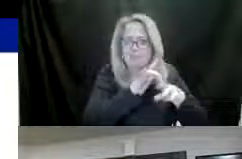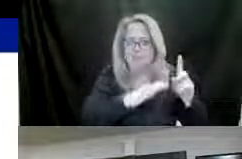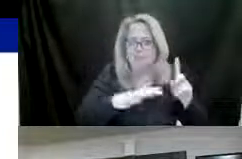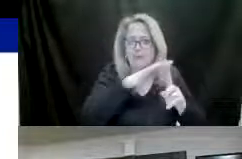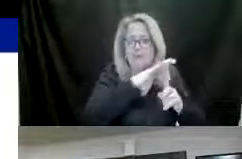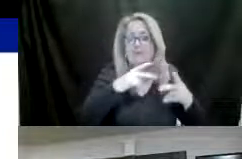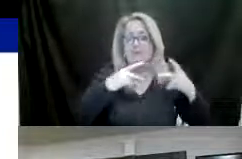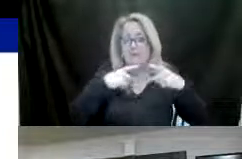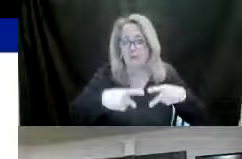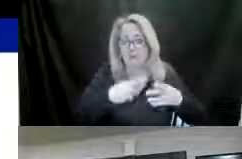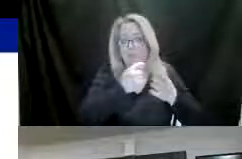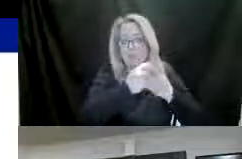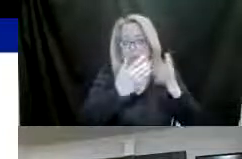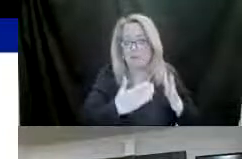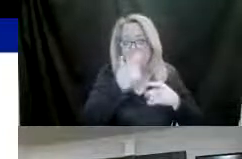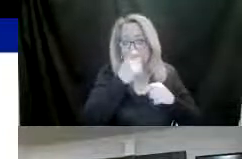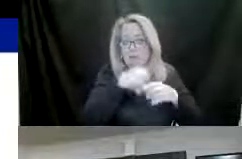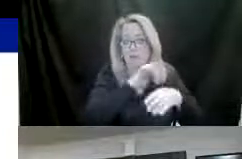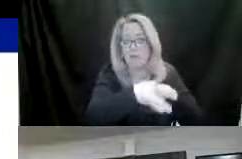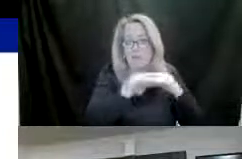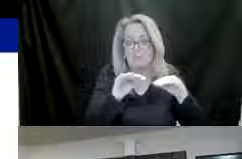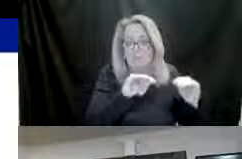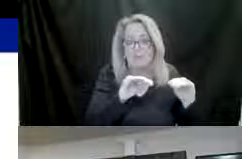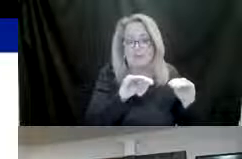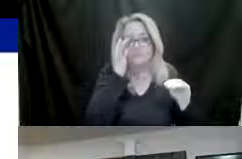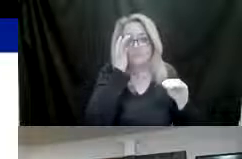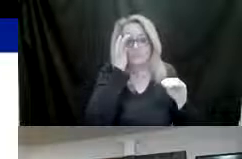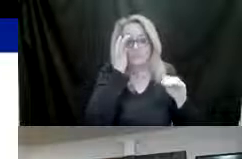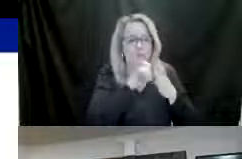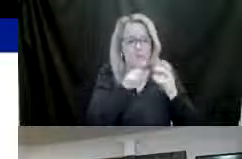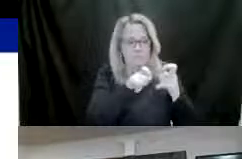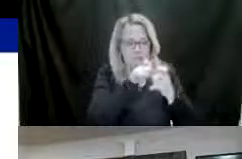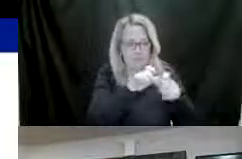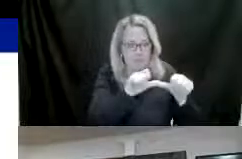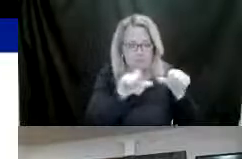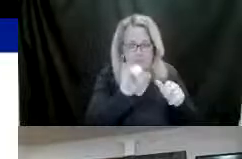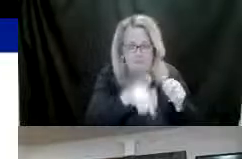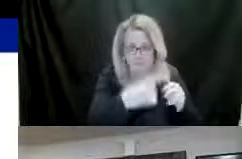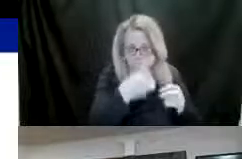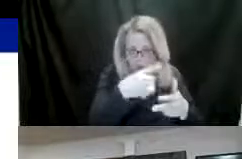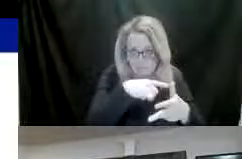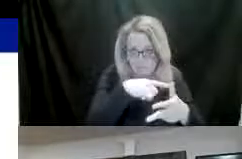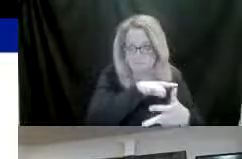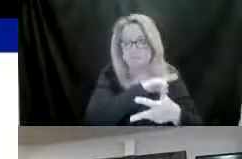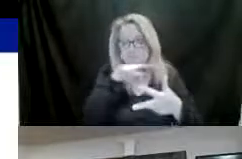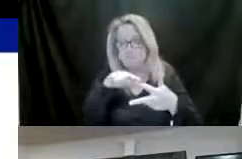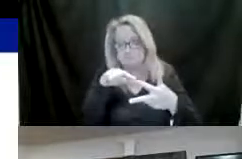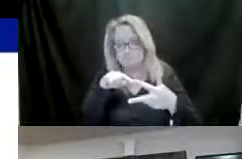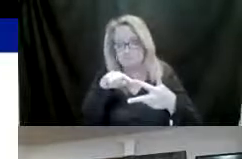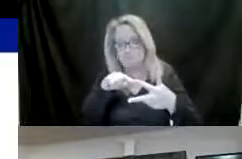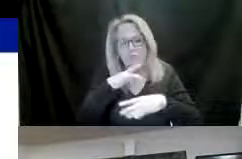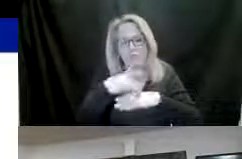early movement. So those are particular areas. So that's one of them. The second one was